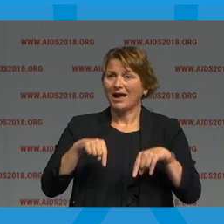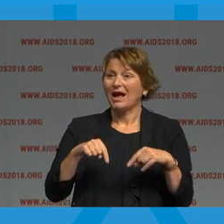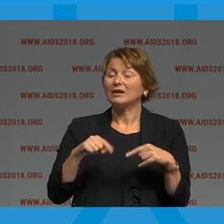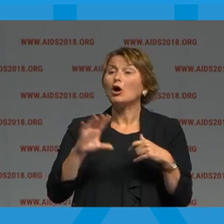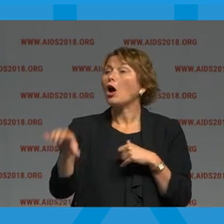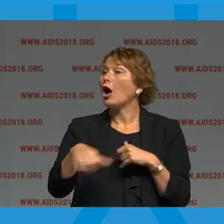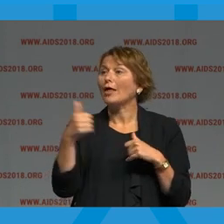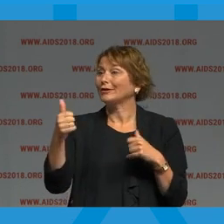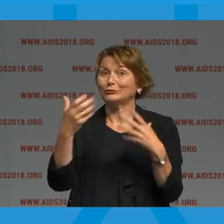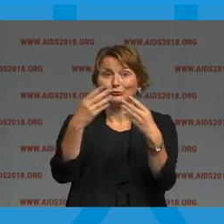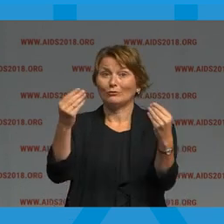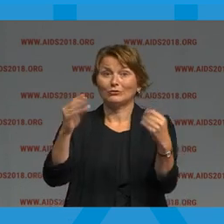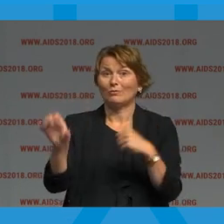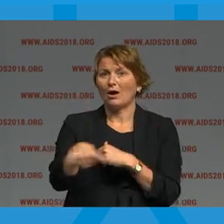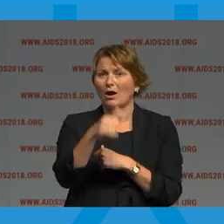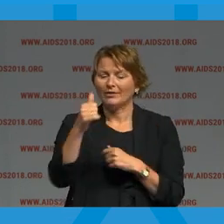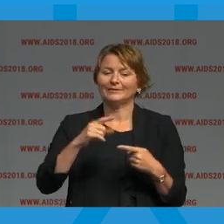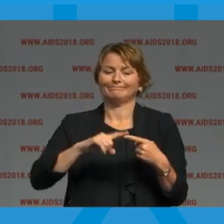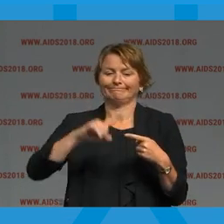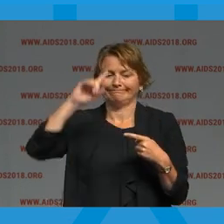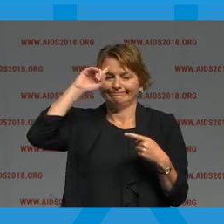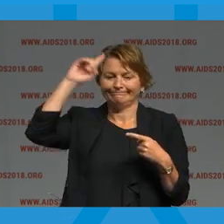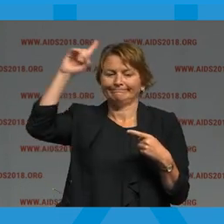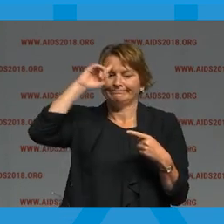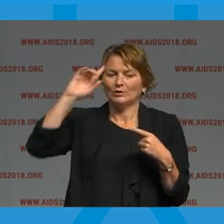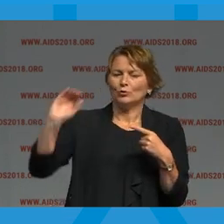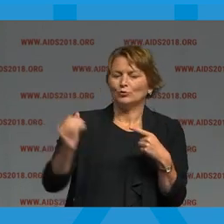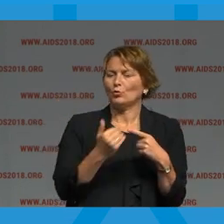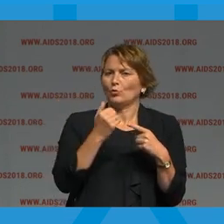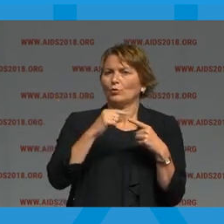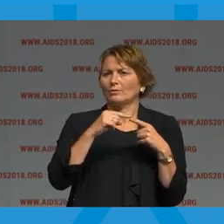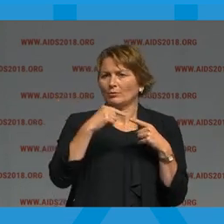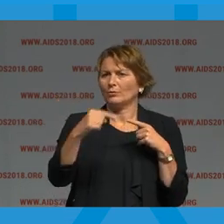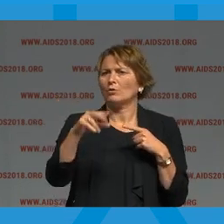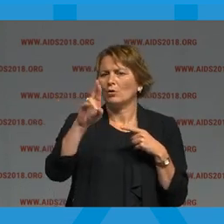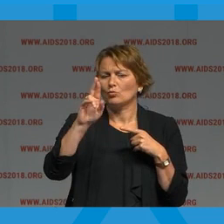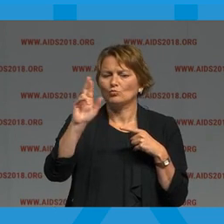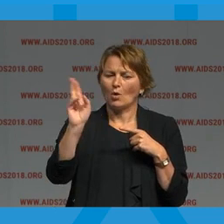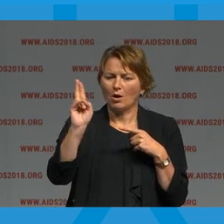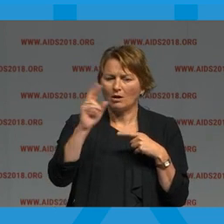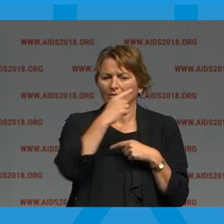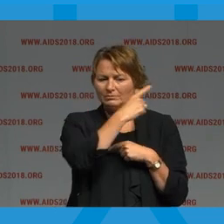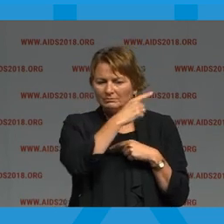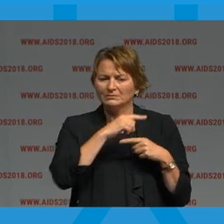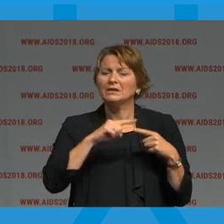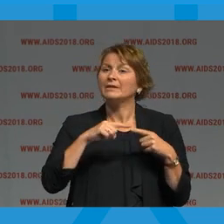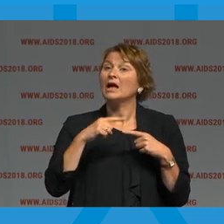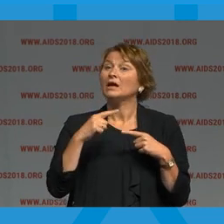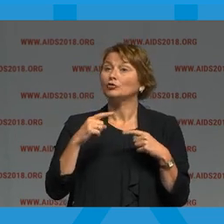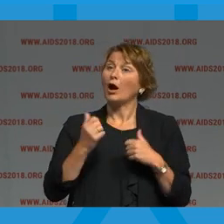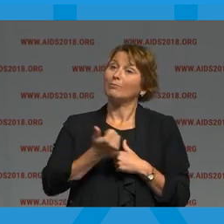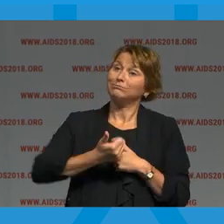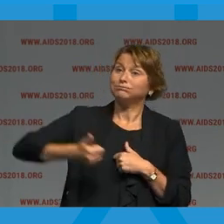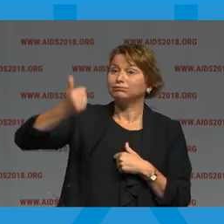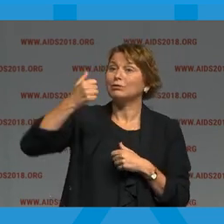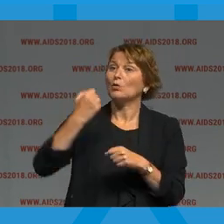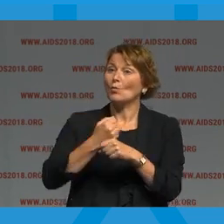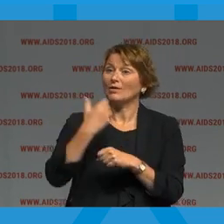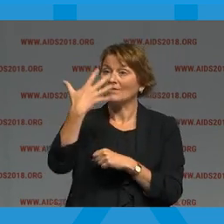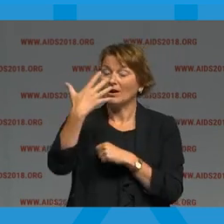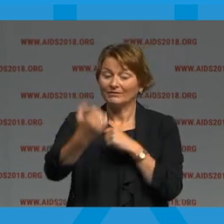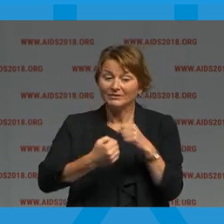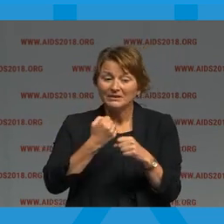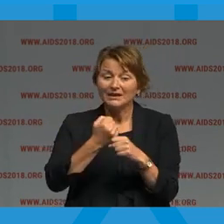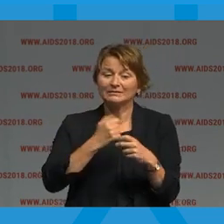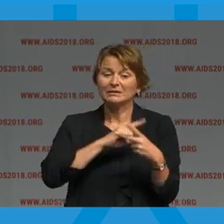better, until integrase inhibitors came across. Raltegravir showed superiority at 5 years, dolutegravir did so at 48 weeks,